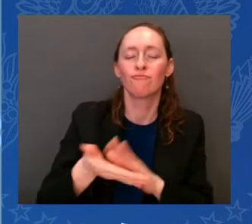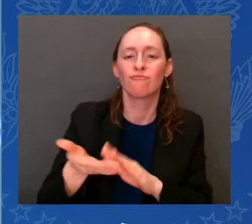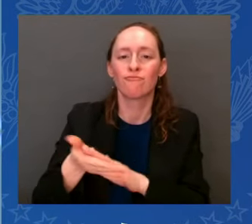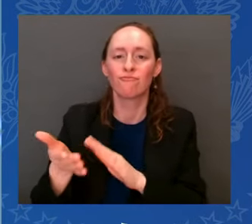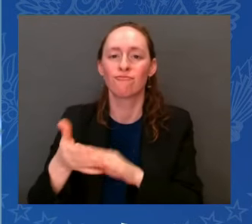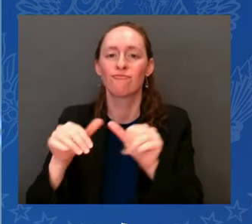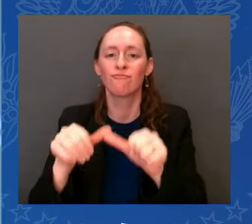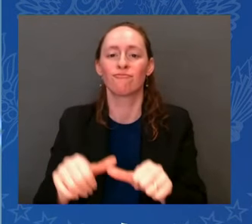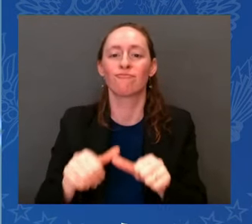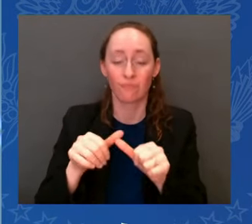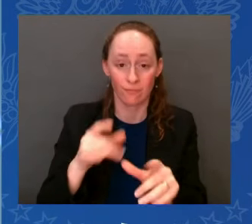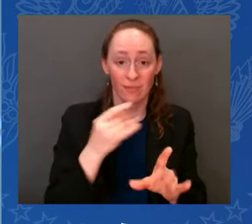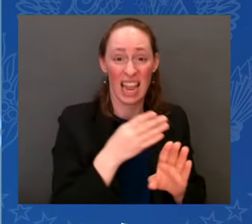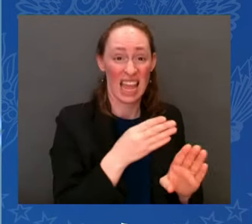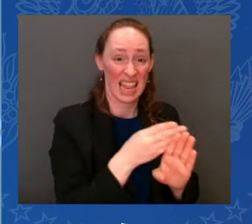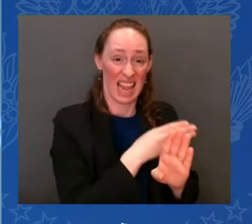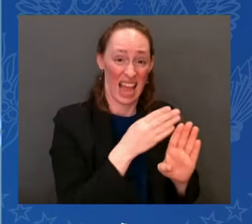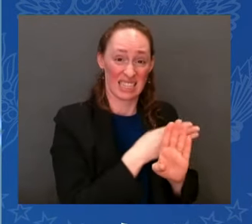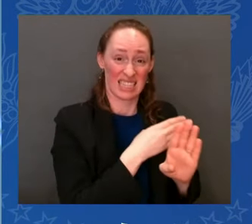act.